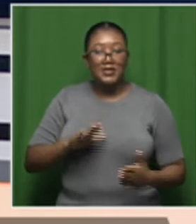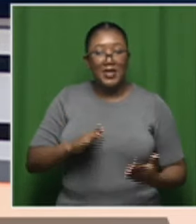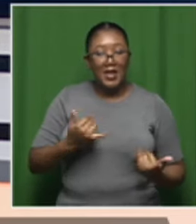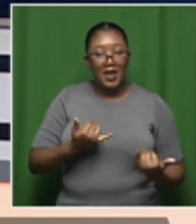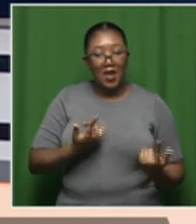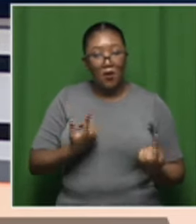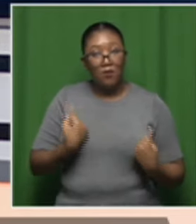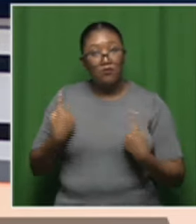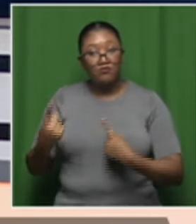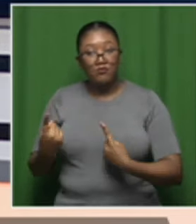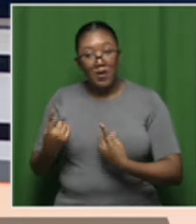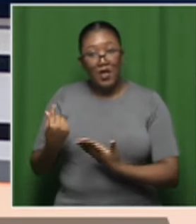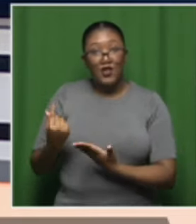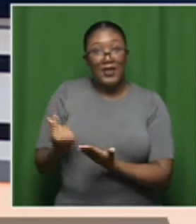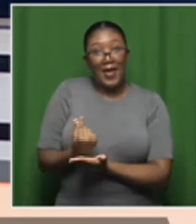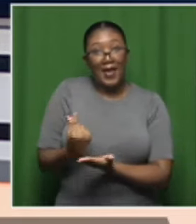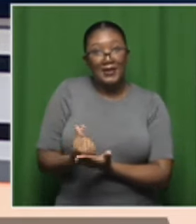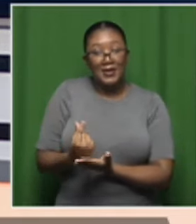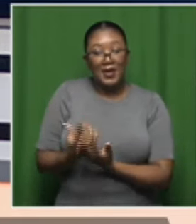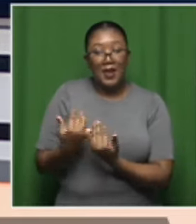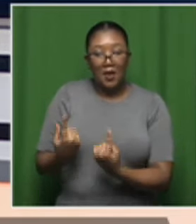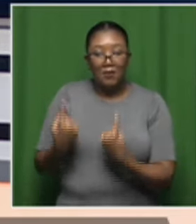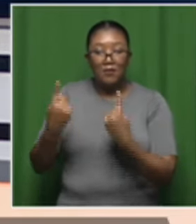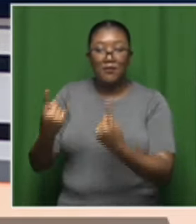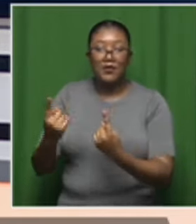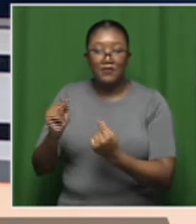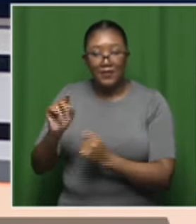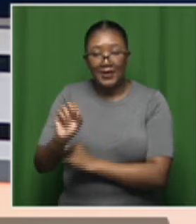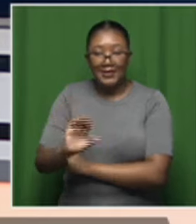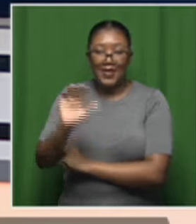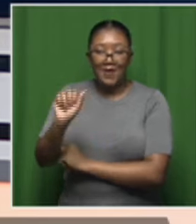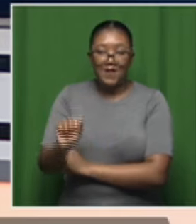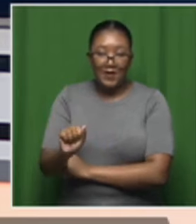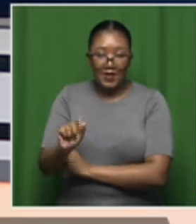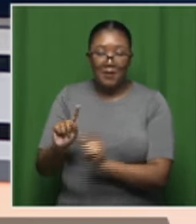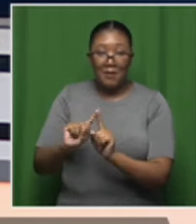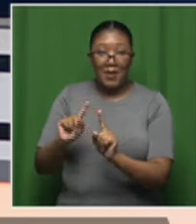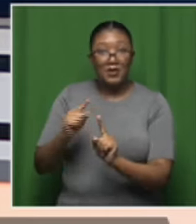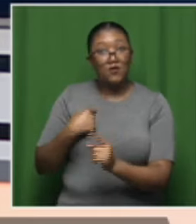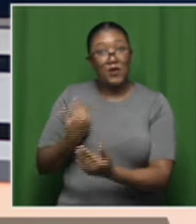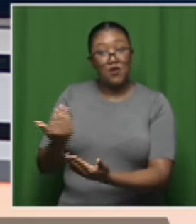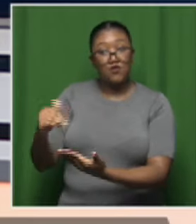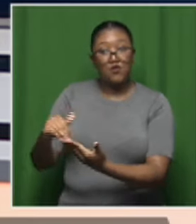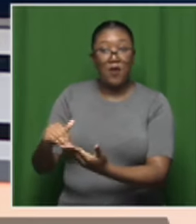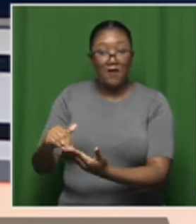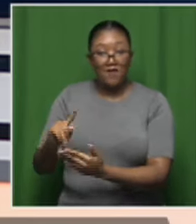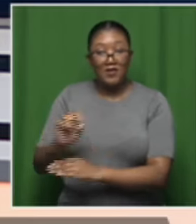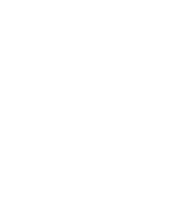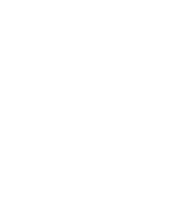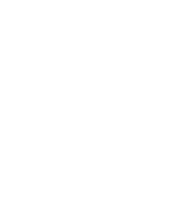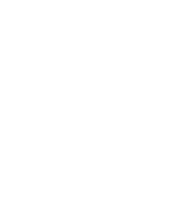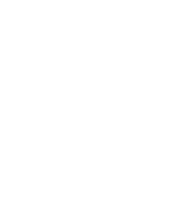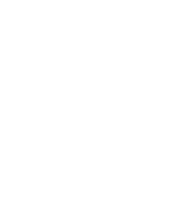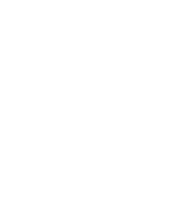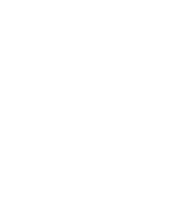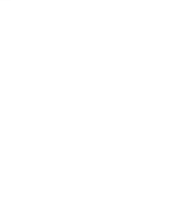Uganda and back to South Africa, even though we don't know the exact time of their remains arrival here in South Africa.